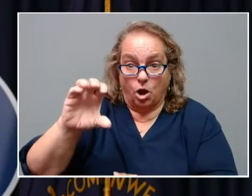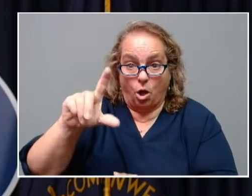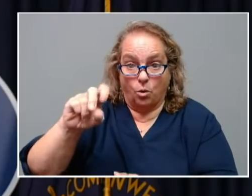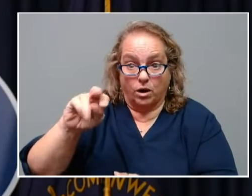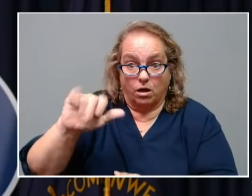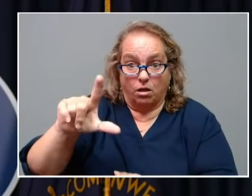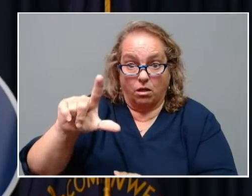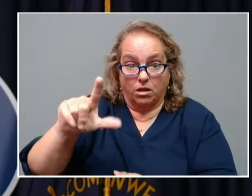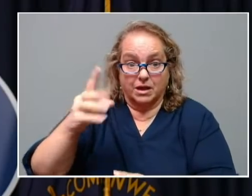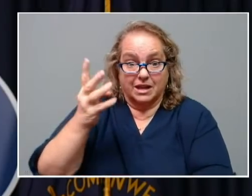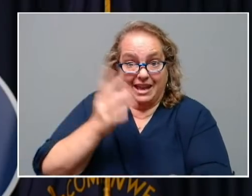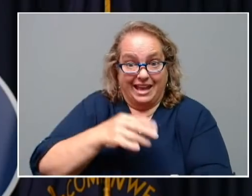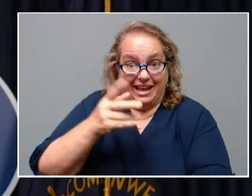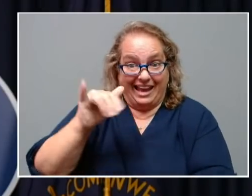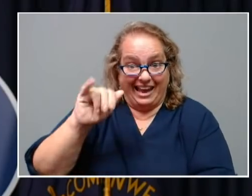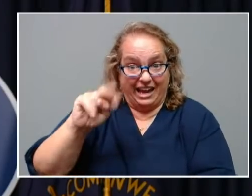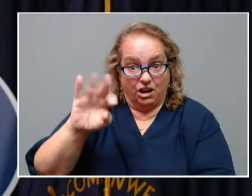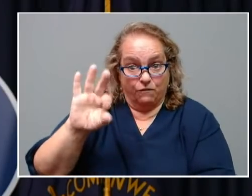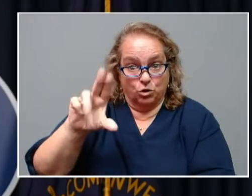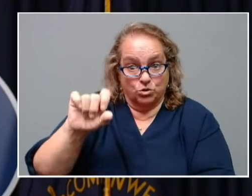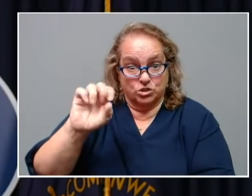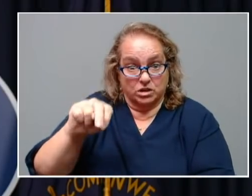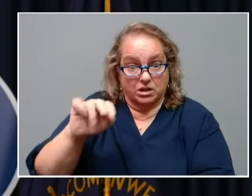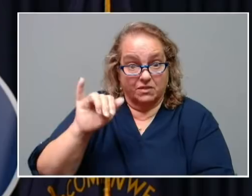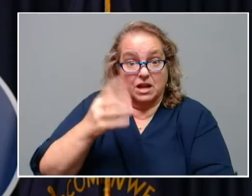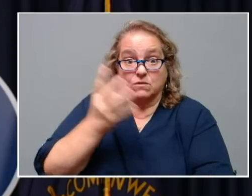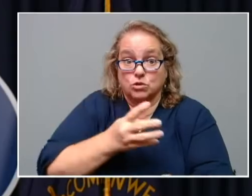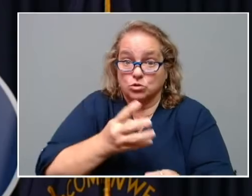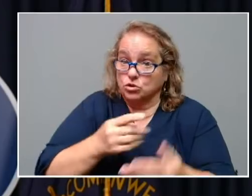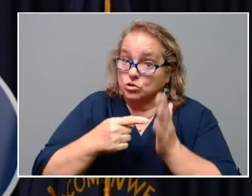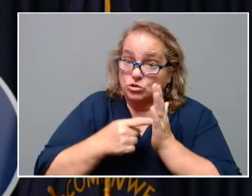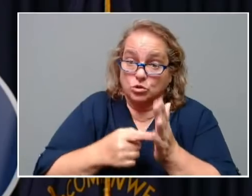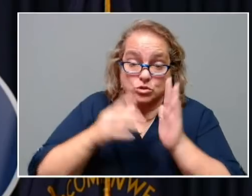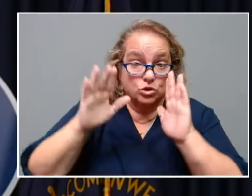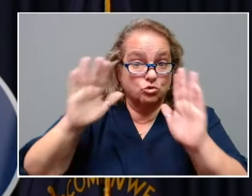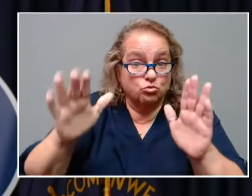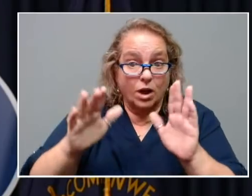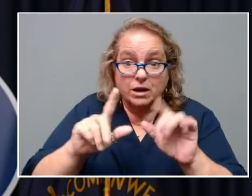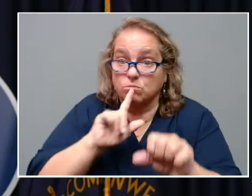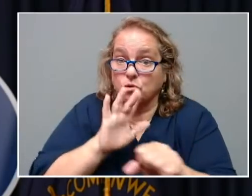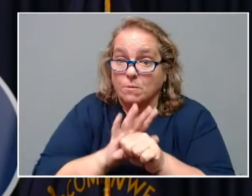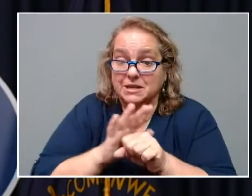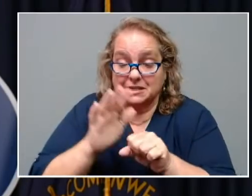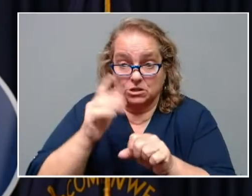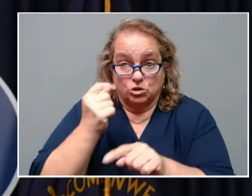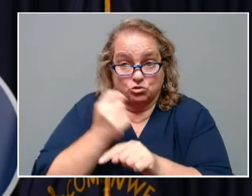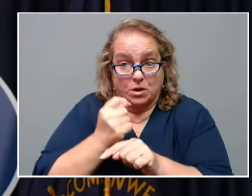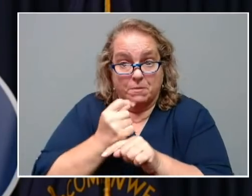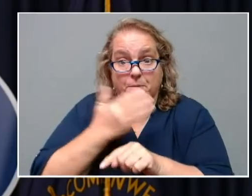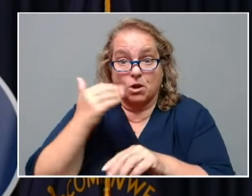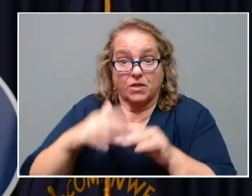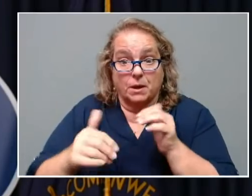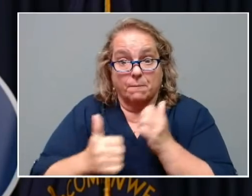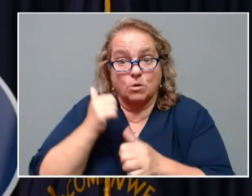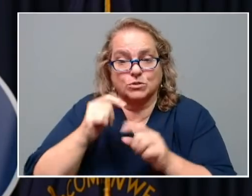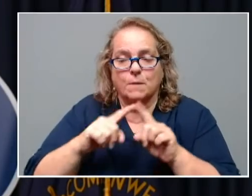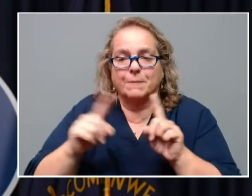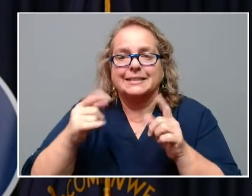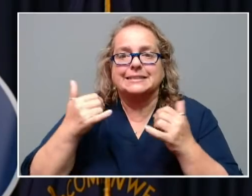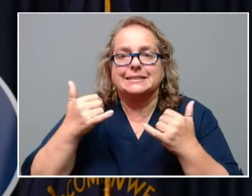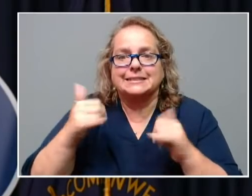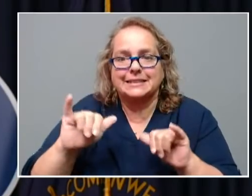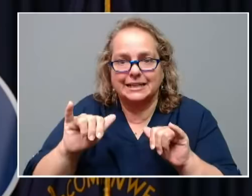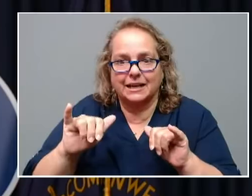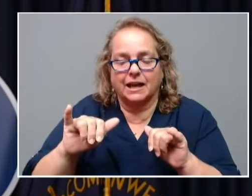primarily that has shown great promise. It's been a treatment that's better than most, but still it's going up against a